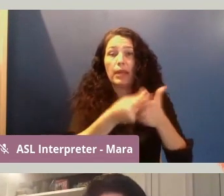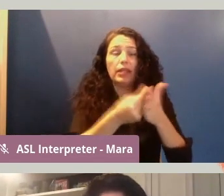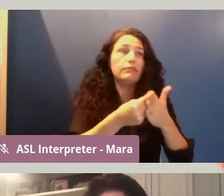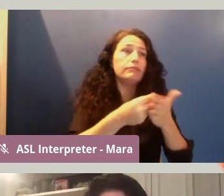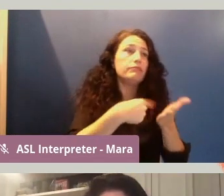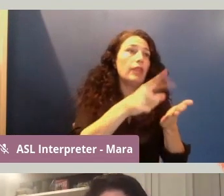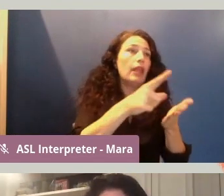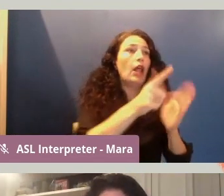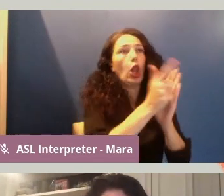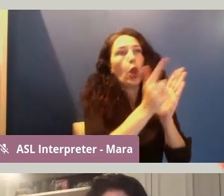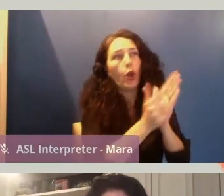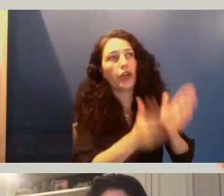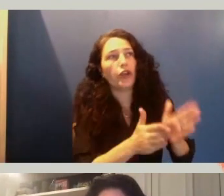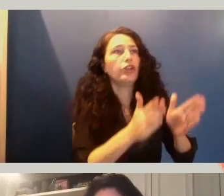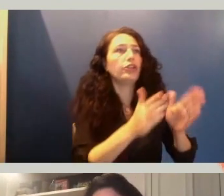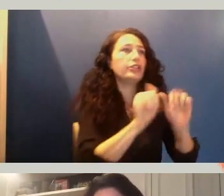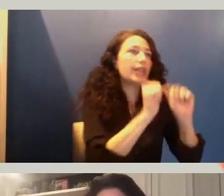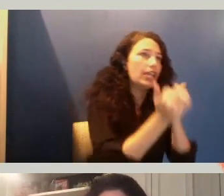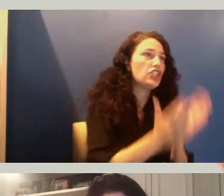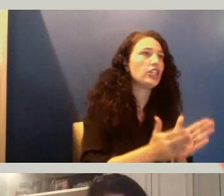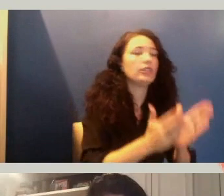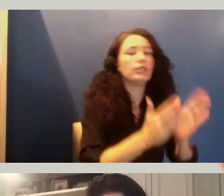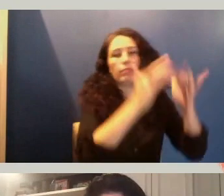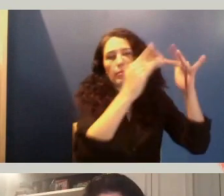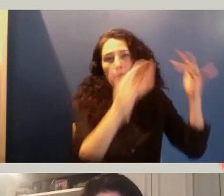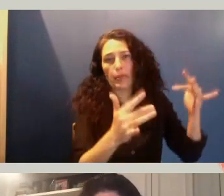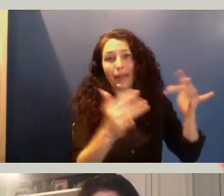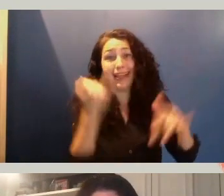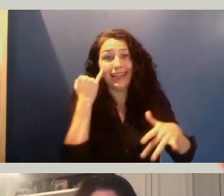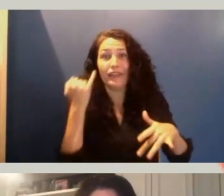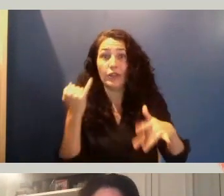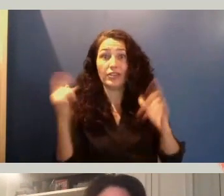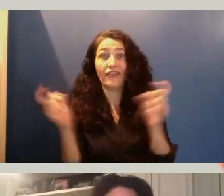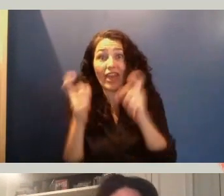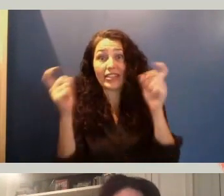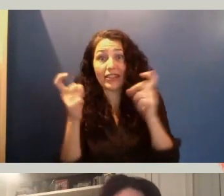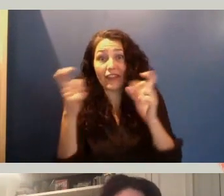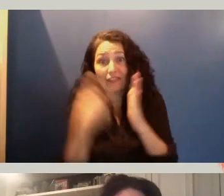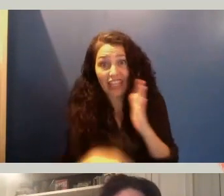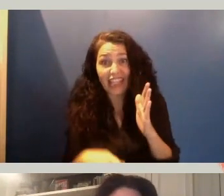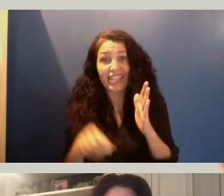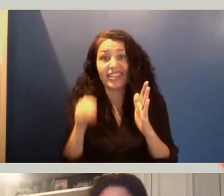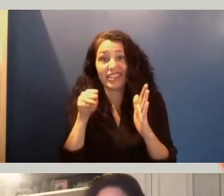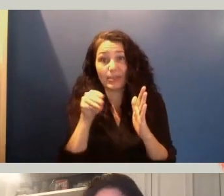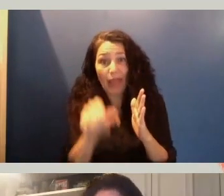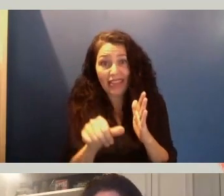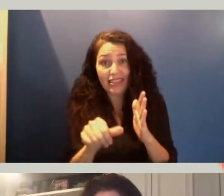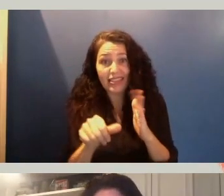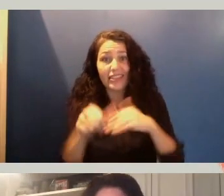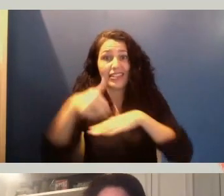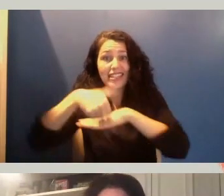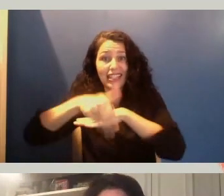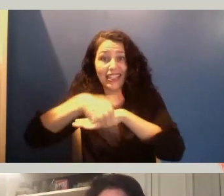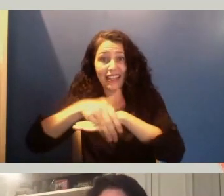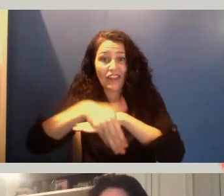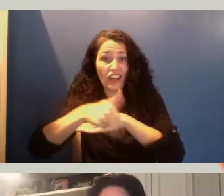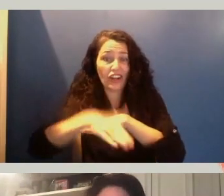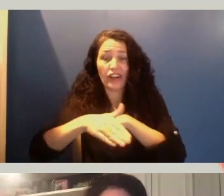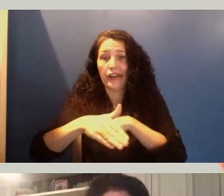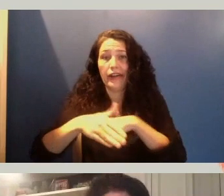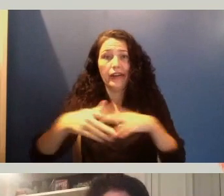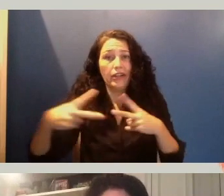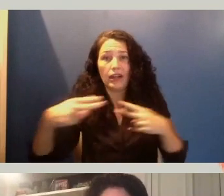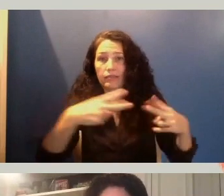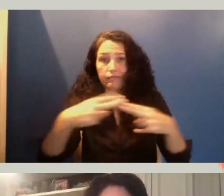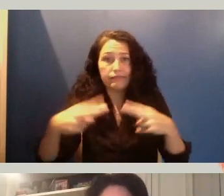paid for your festival fees and your production budget, there's expenses that need to get paid. If you need to deliver a broadcast cutdown or another version,